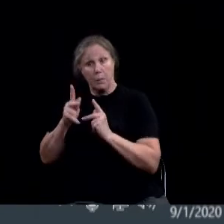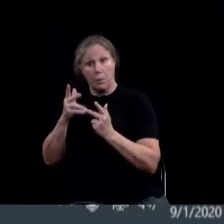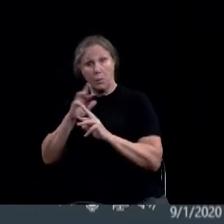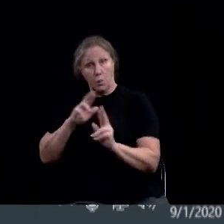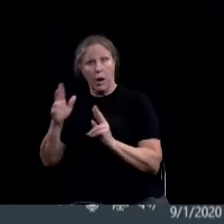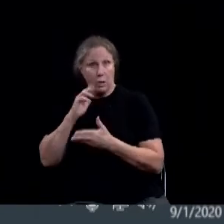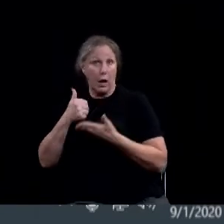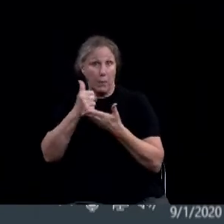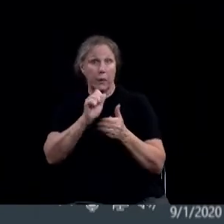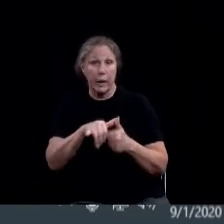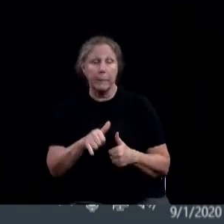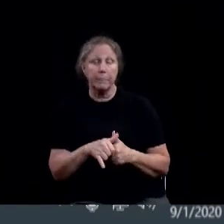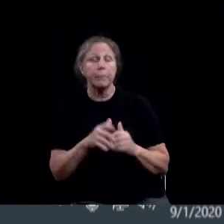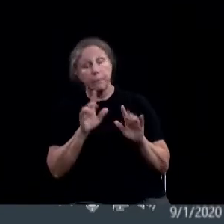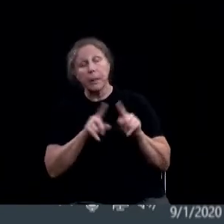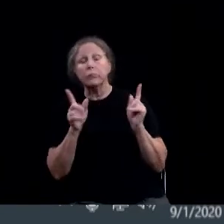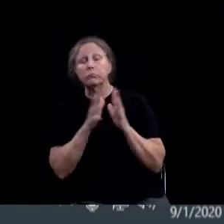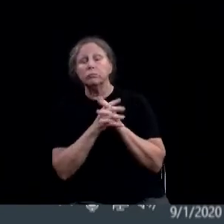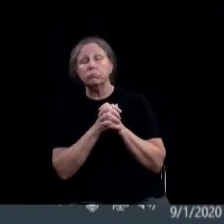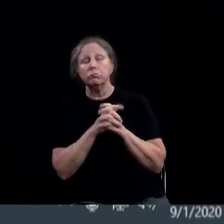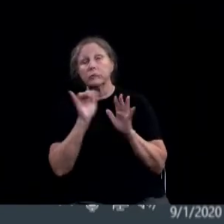great. Thanks.